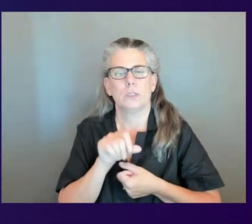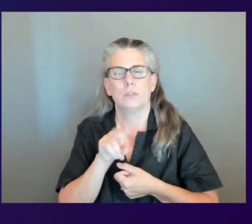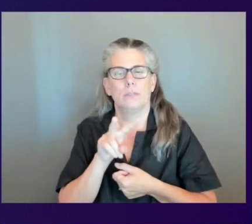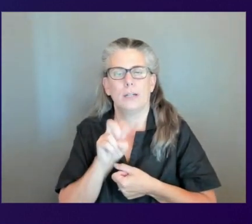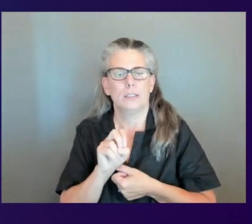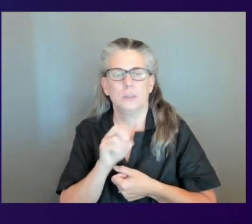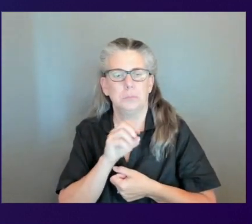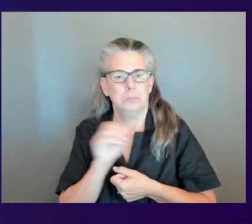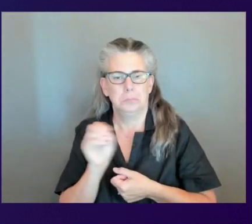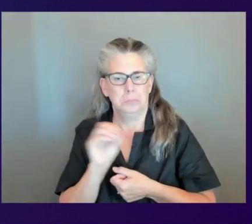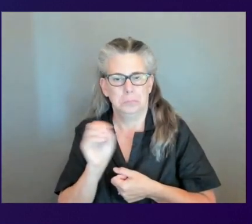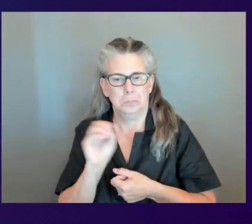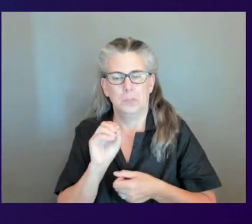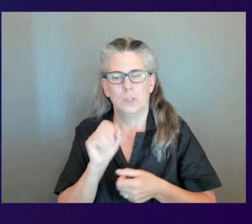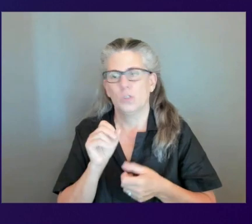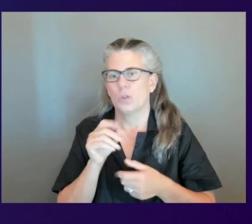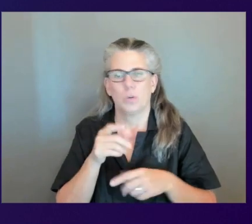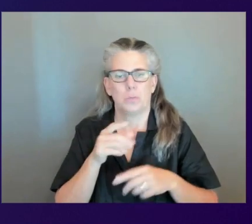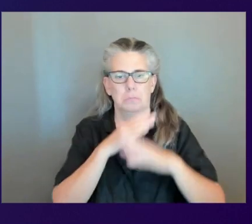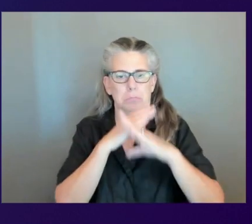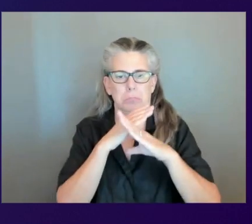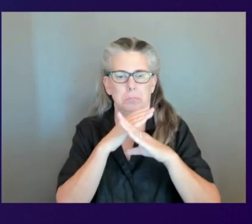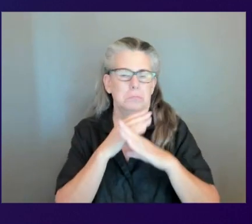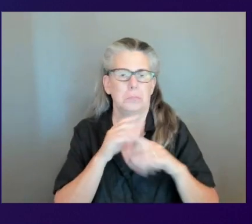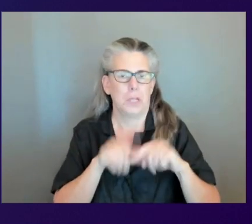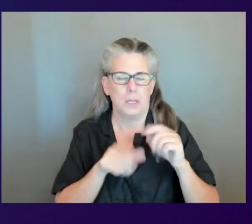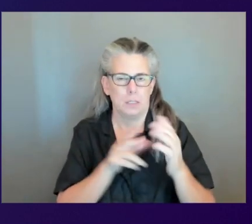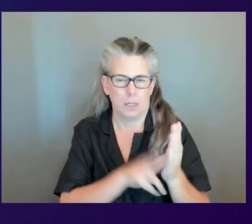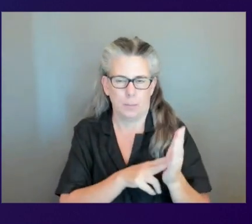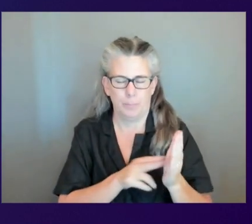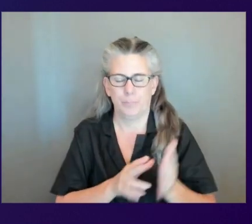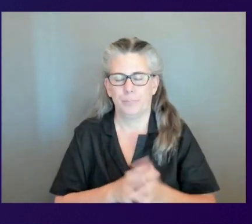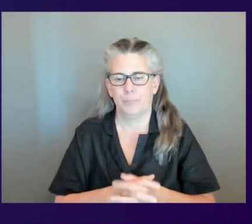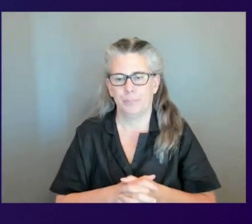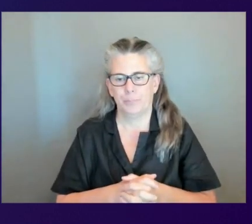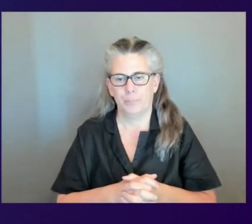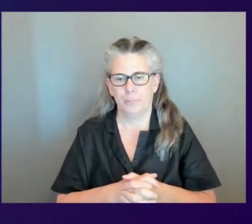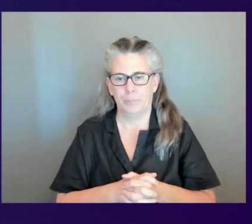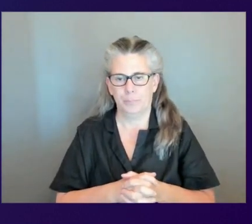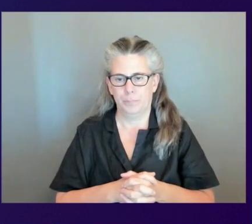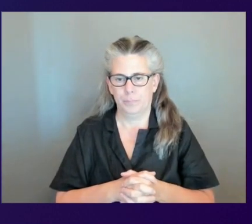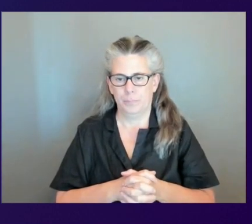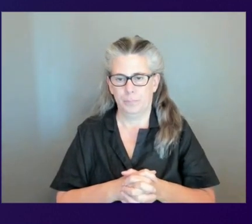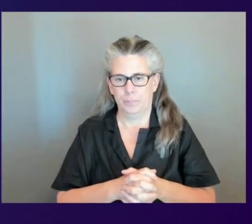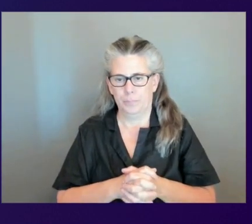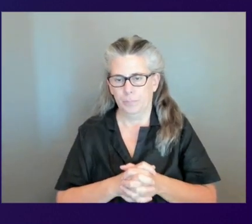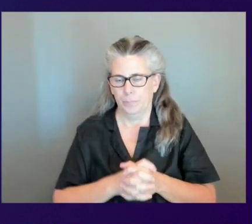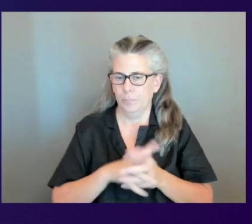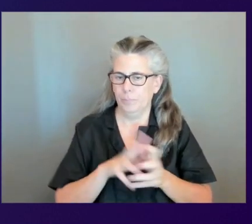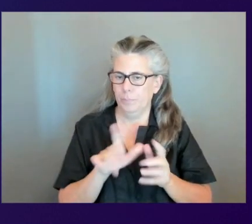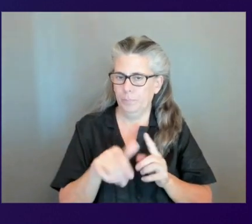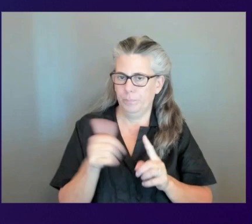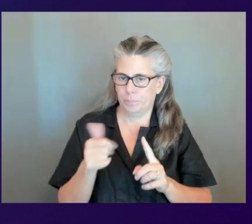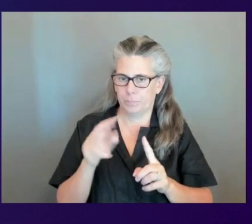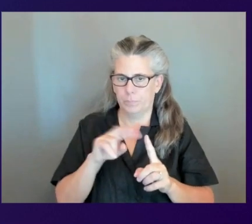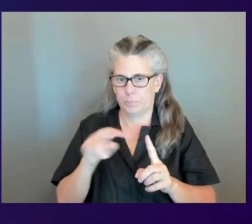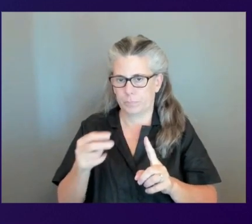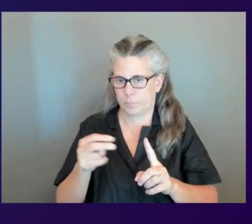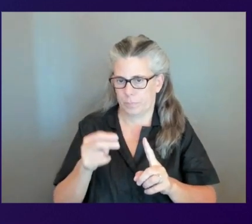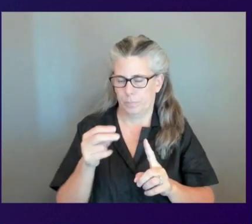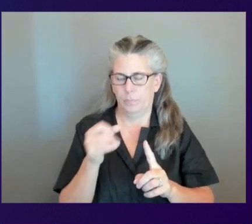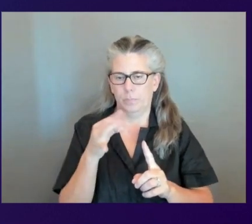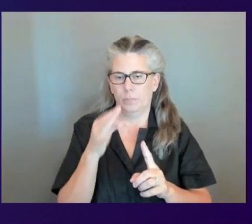the chance to sign in or anything like that. I'll give you another look at this experience. So assuming I'm in a session, so here